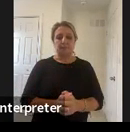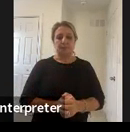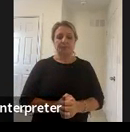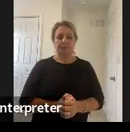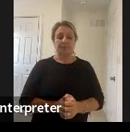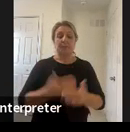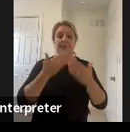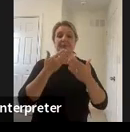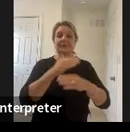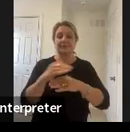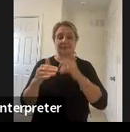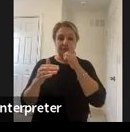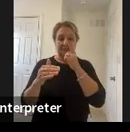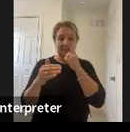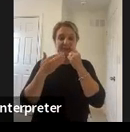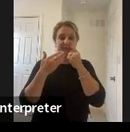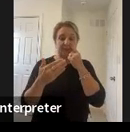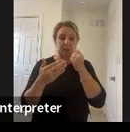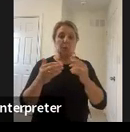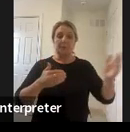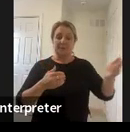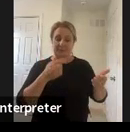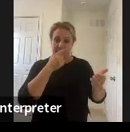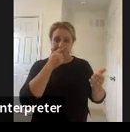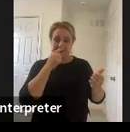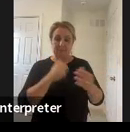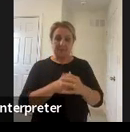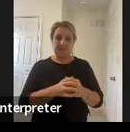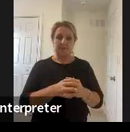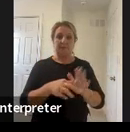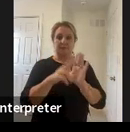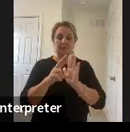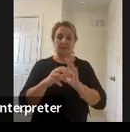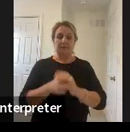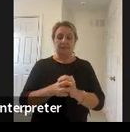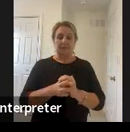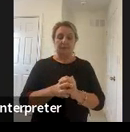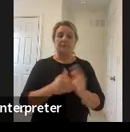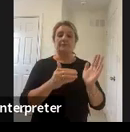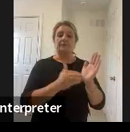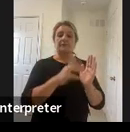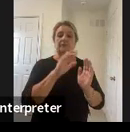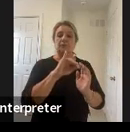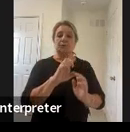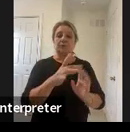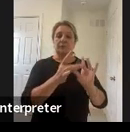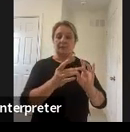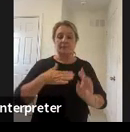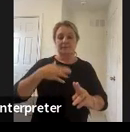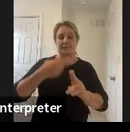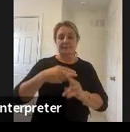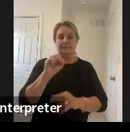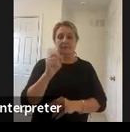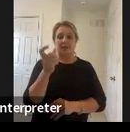Good evening. Thank you, Dr. Rose, for the introductions and overview. As Dr. Rose mentioned, my name is Skylar